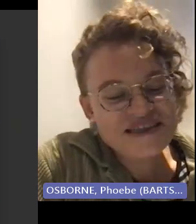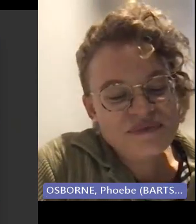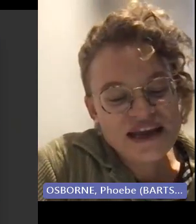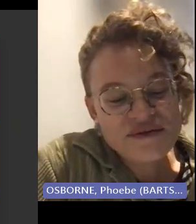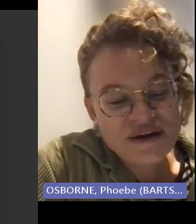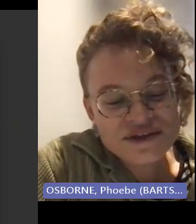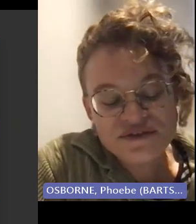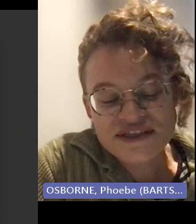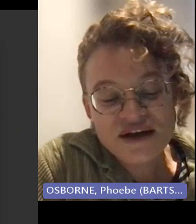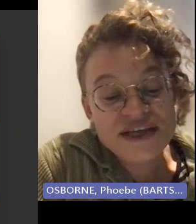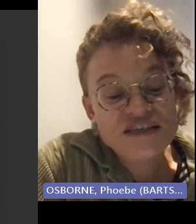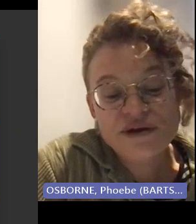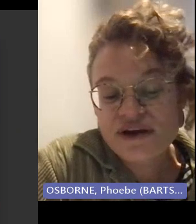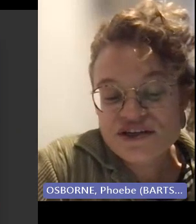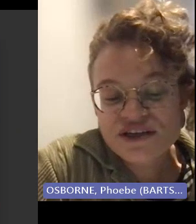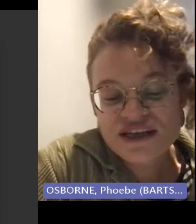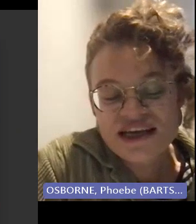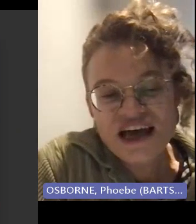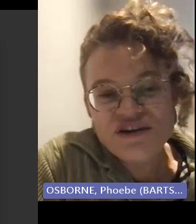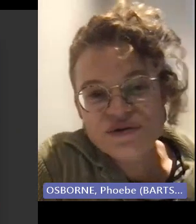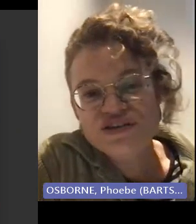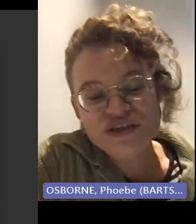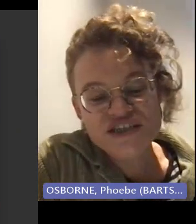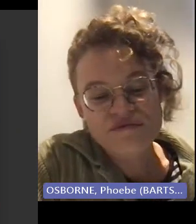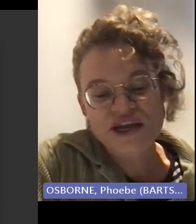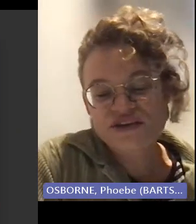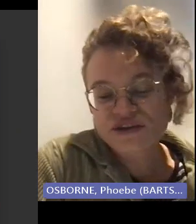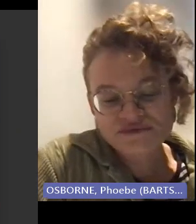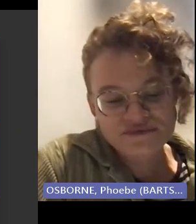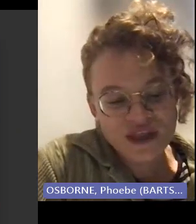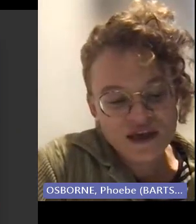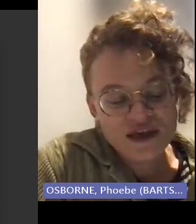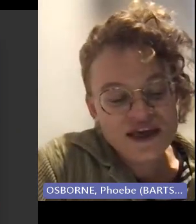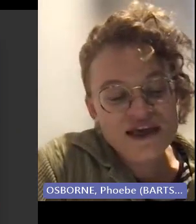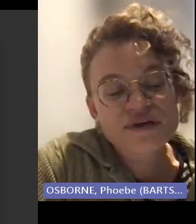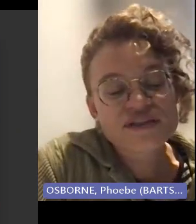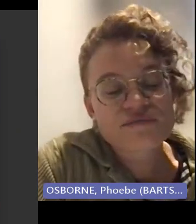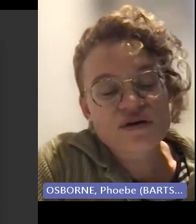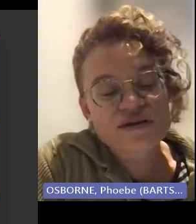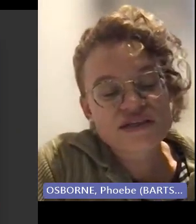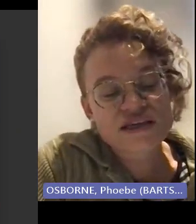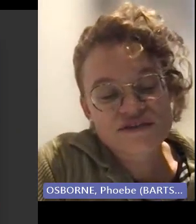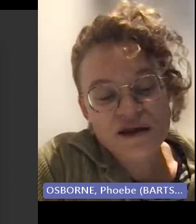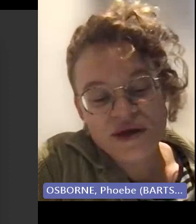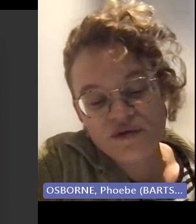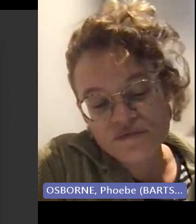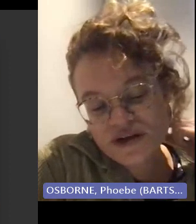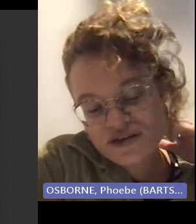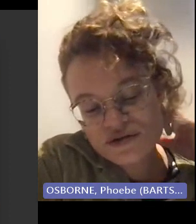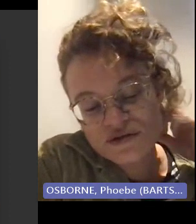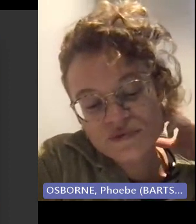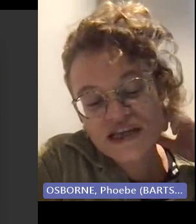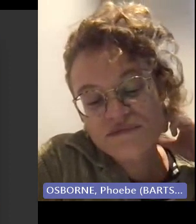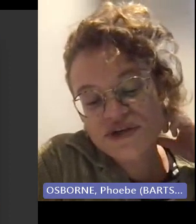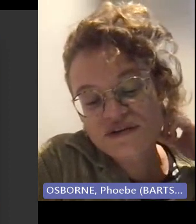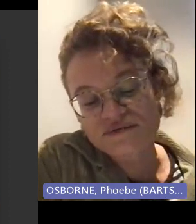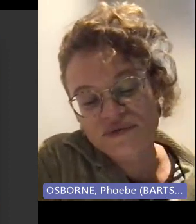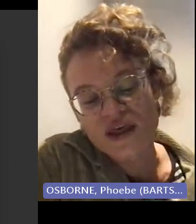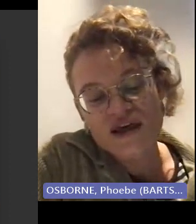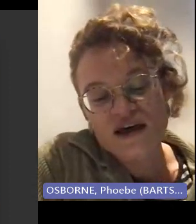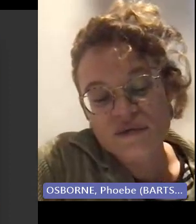The app is a playground for sound exploration and auditory discrimination. key building blocks in developing robust